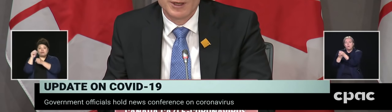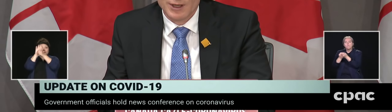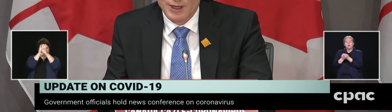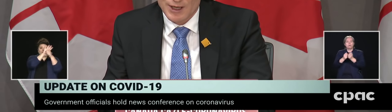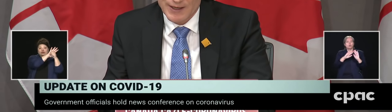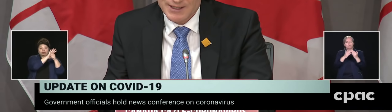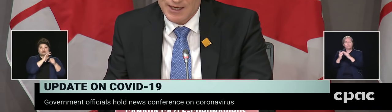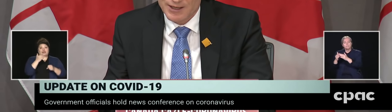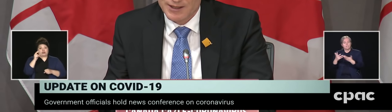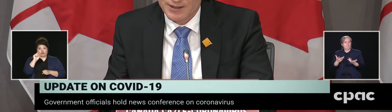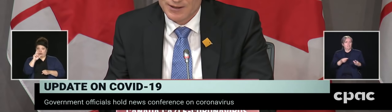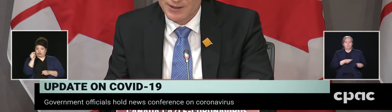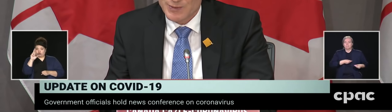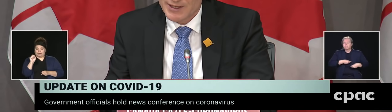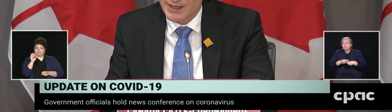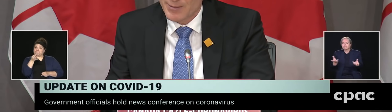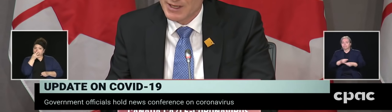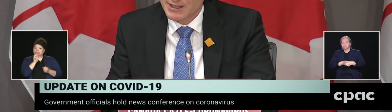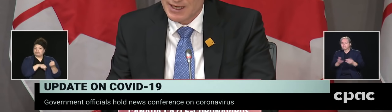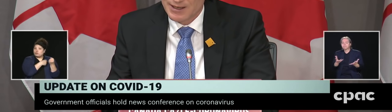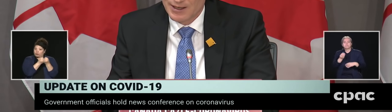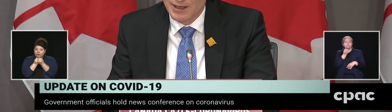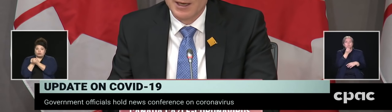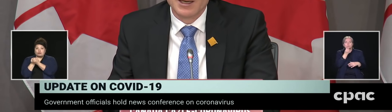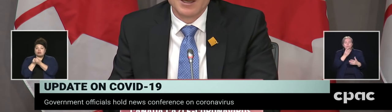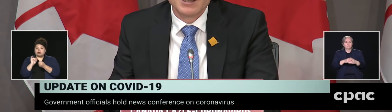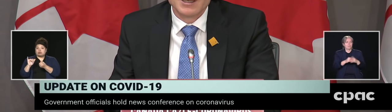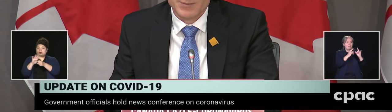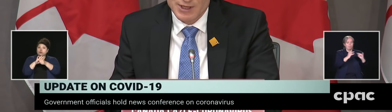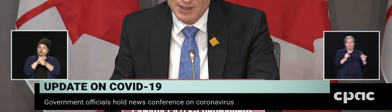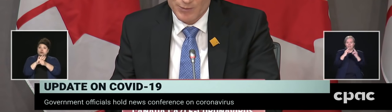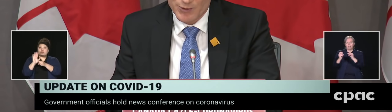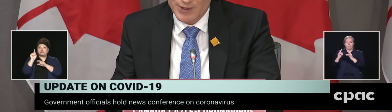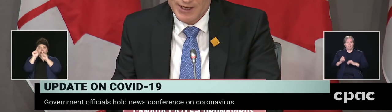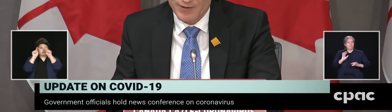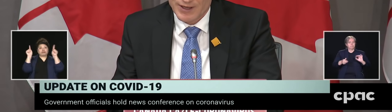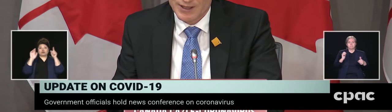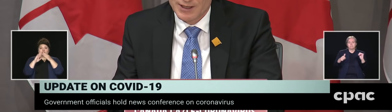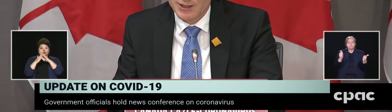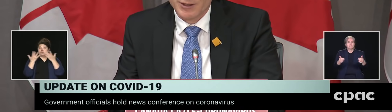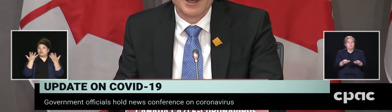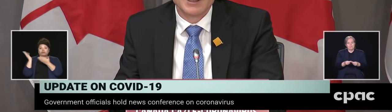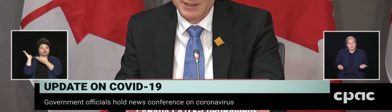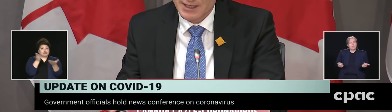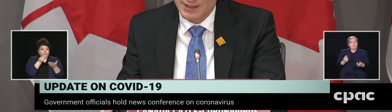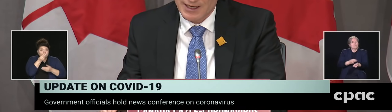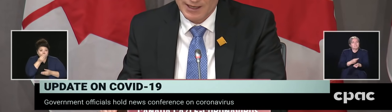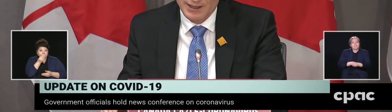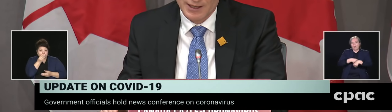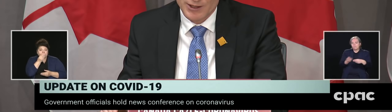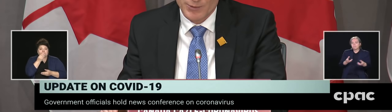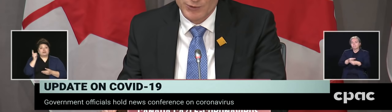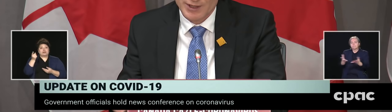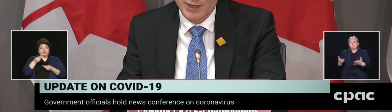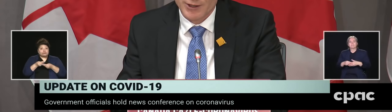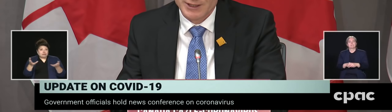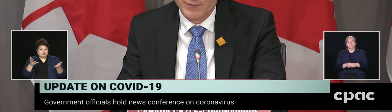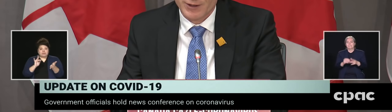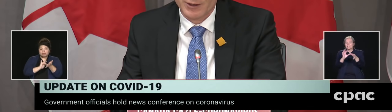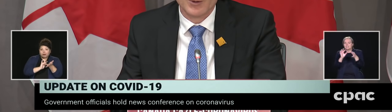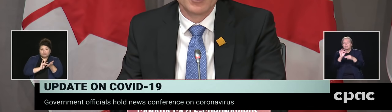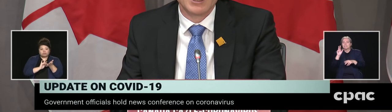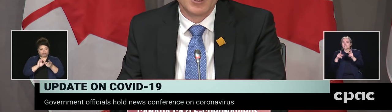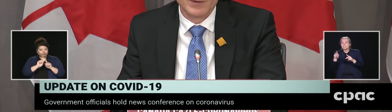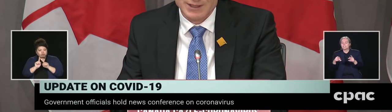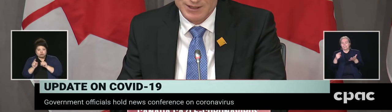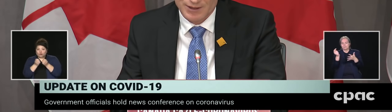nourriture, en installant des tentes et du matériel médical et en sensibilisant le public afin d'aider les autorités sanitaires et les communautés dans leurs